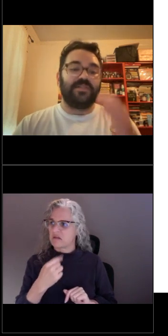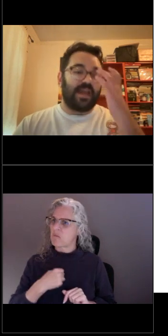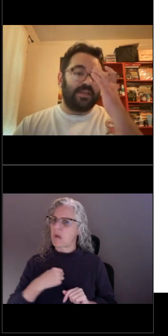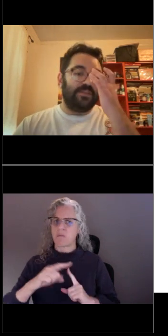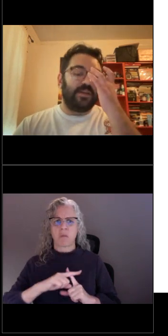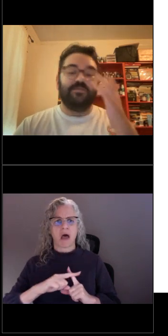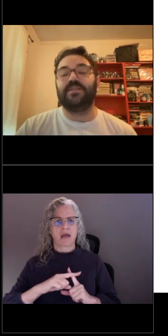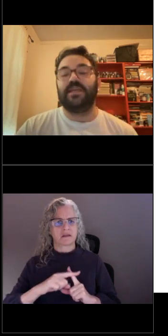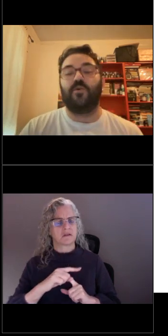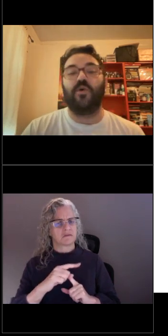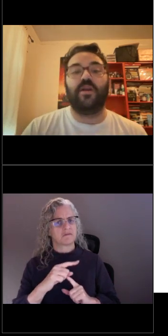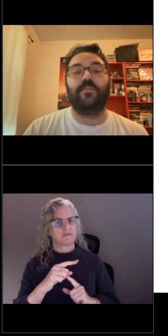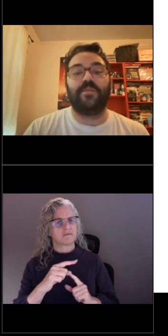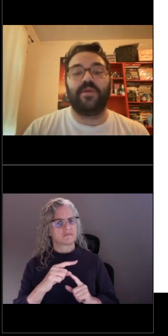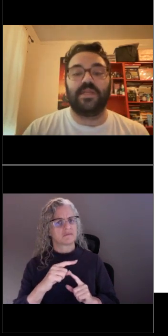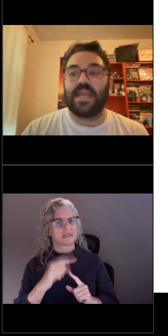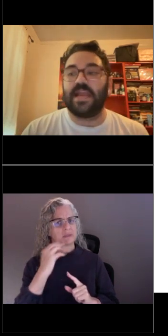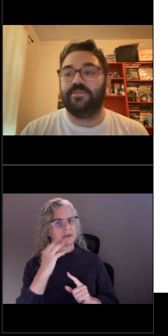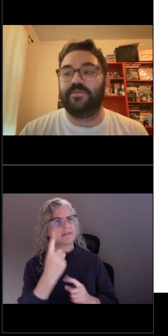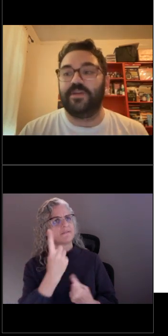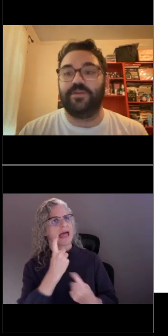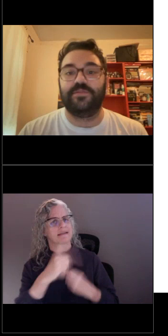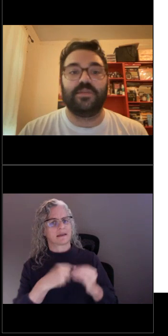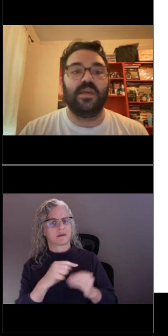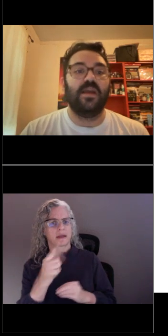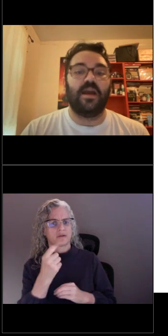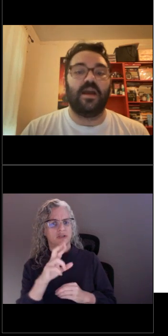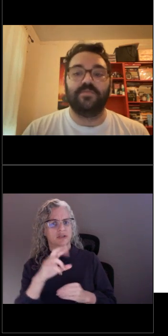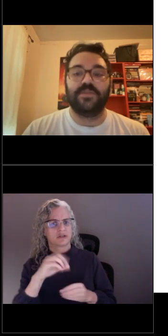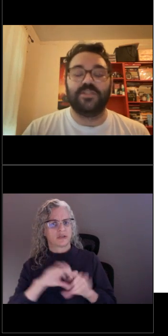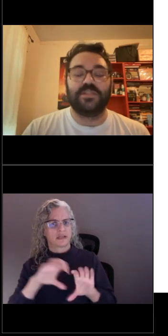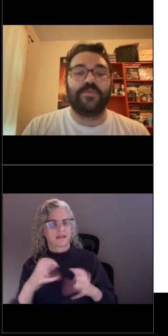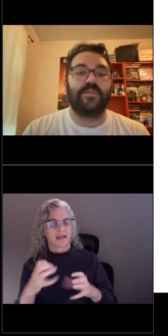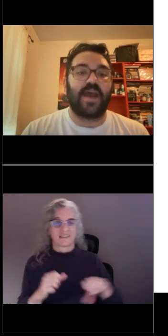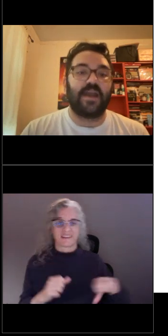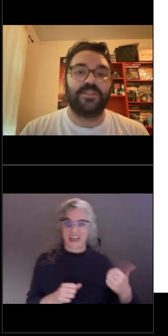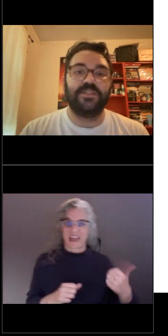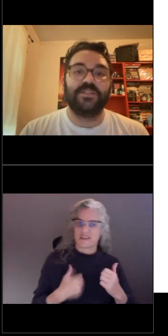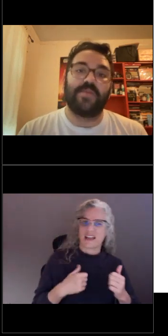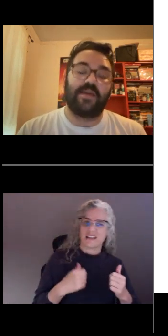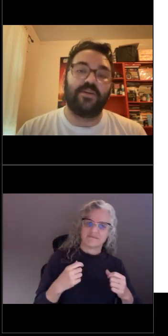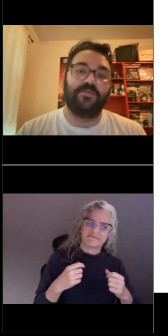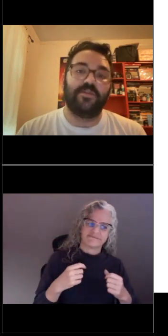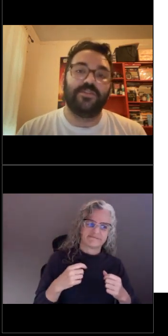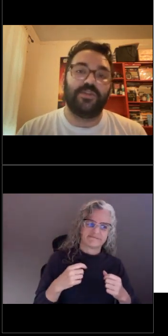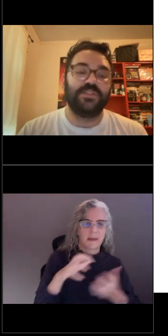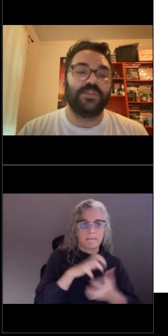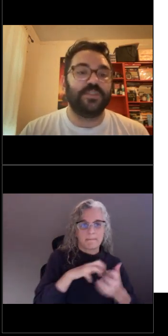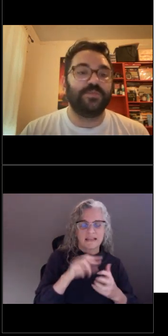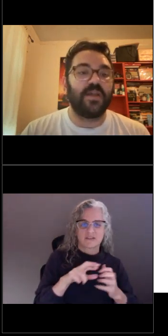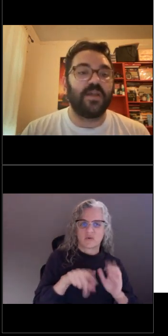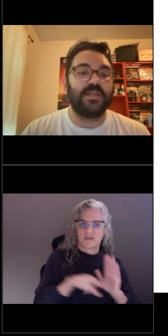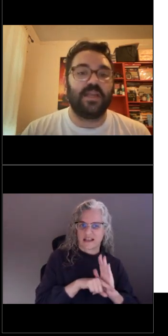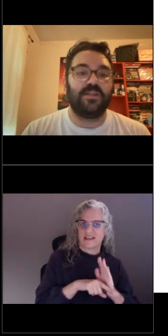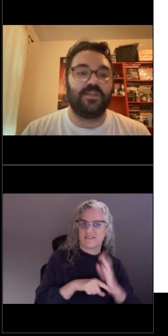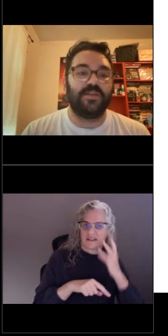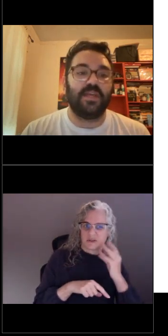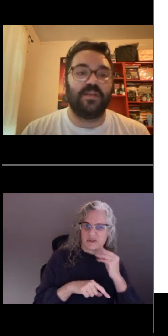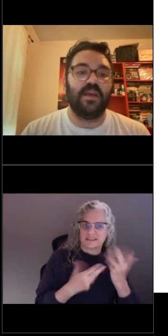others had either conflicting or primarily negative views. So just some of the factors that mattered for students who